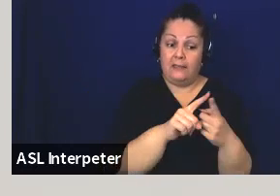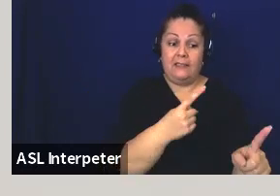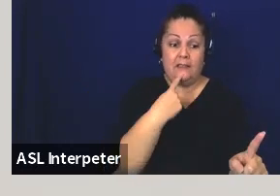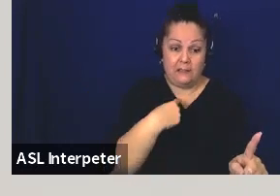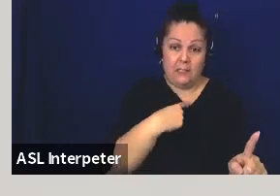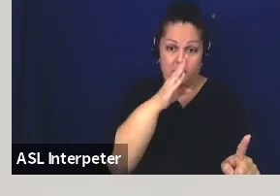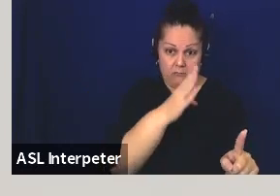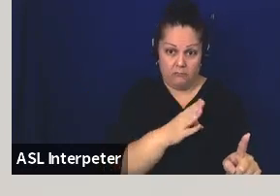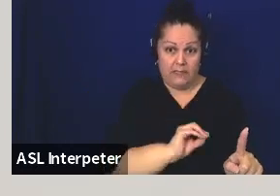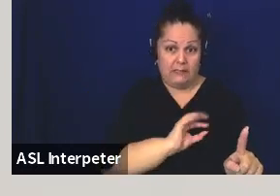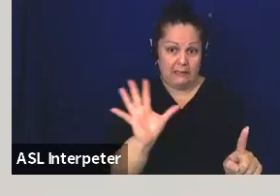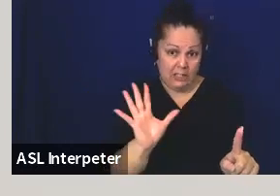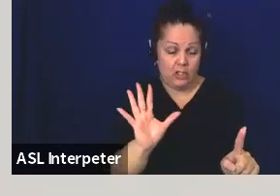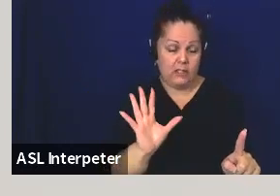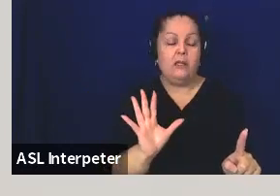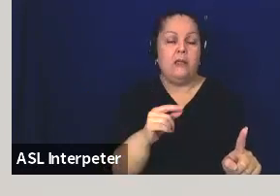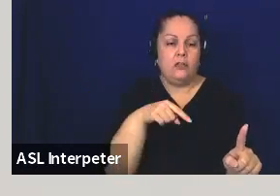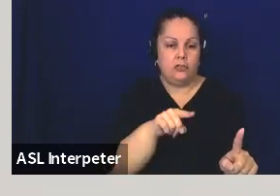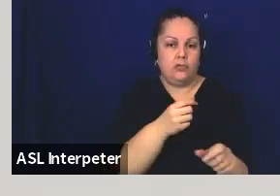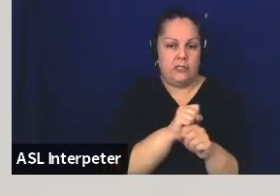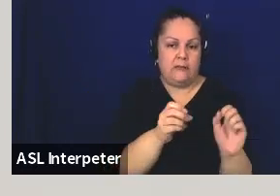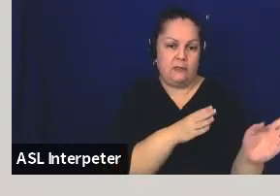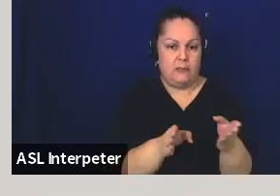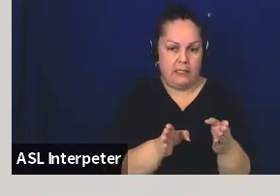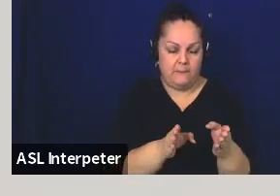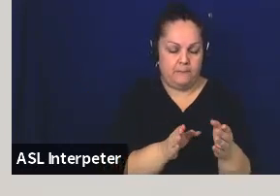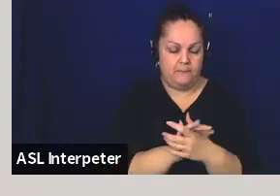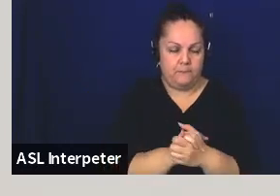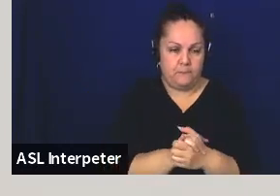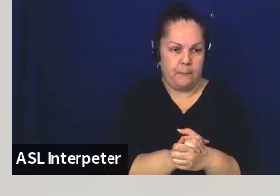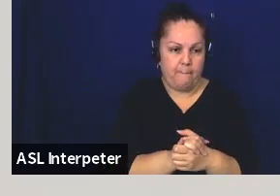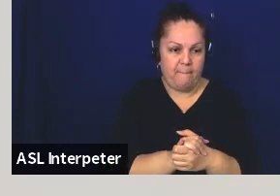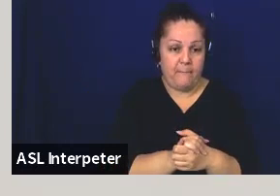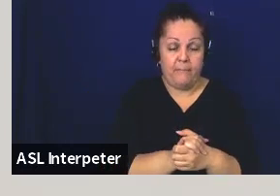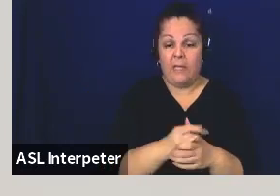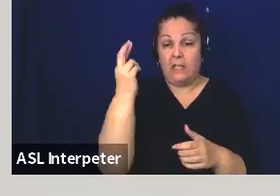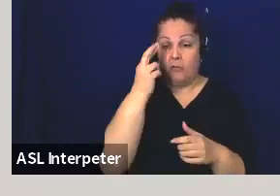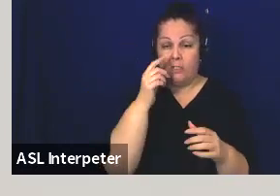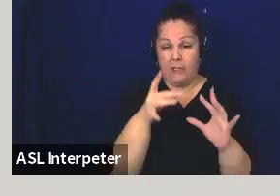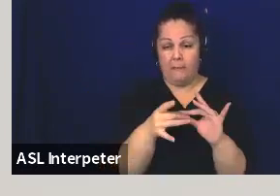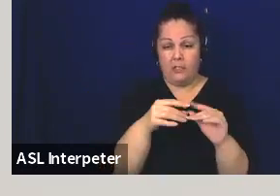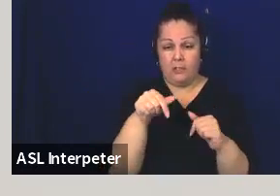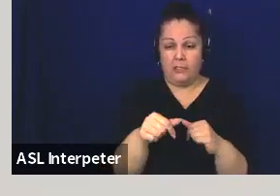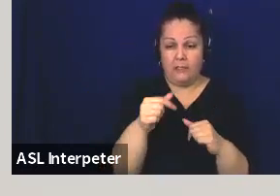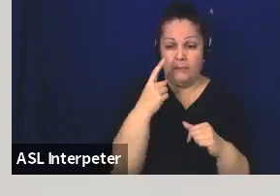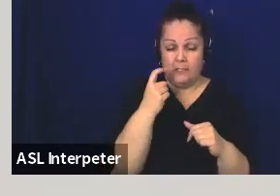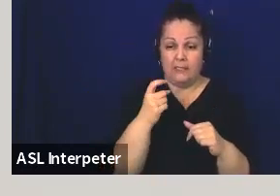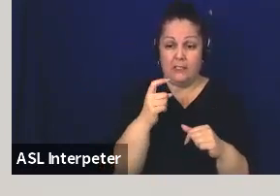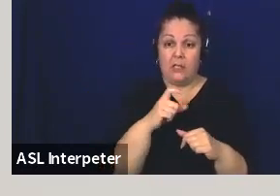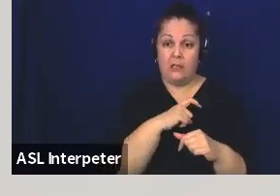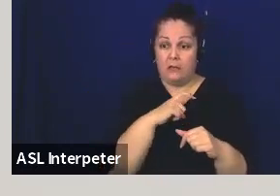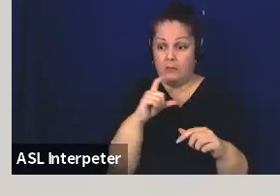directed to do so by the individual during safety planning. So, and the reason why I bring this up is that if law